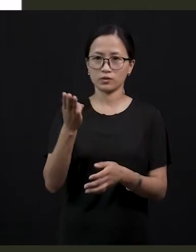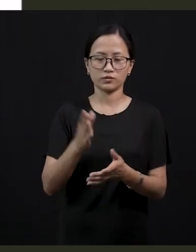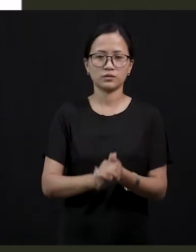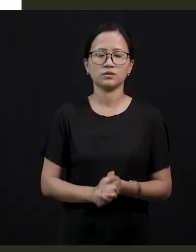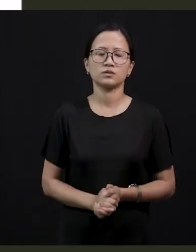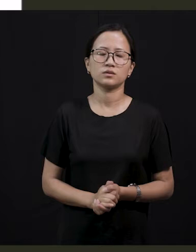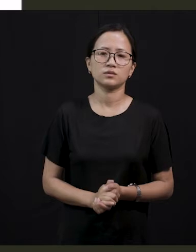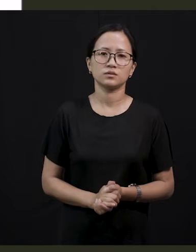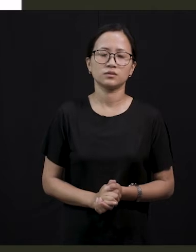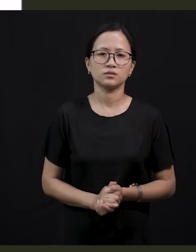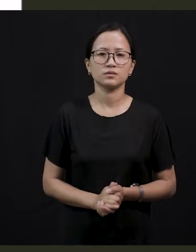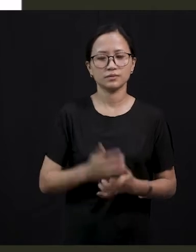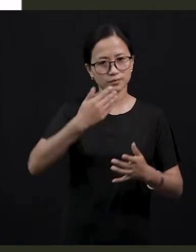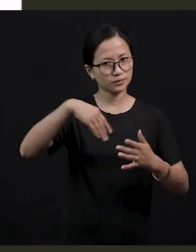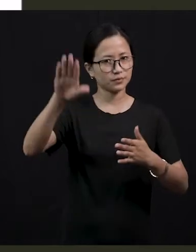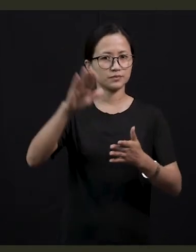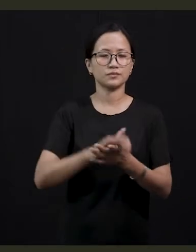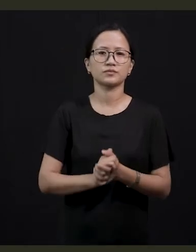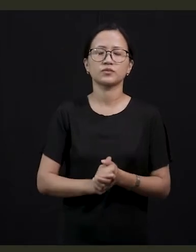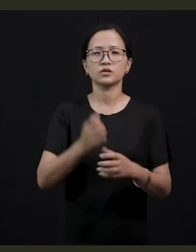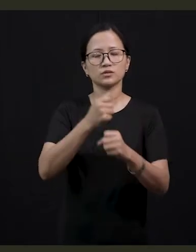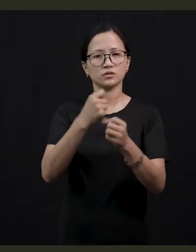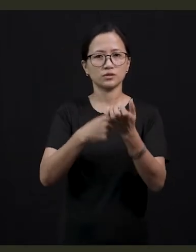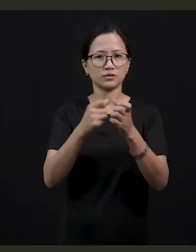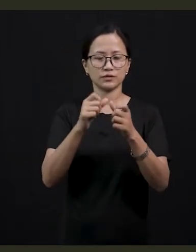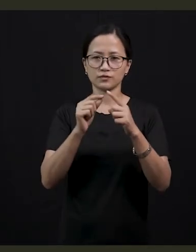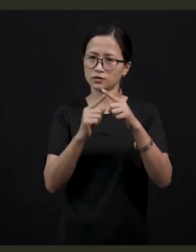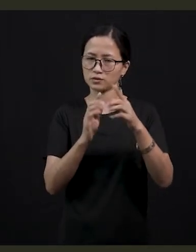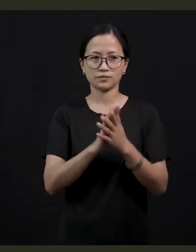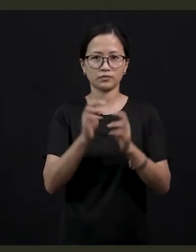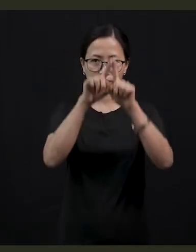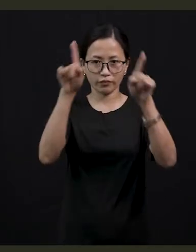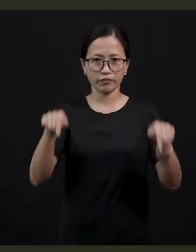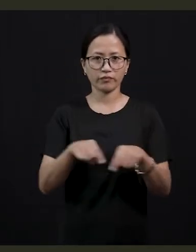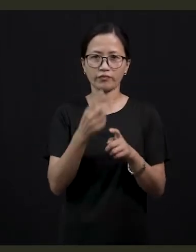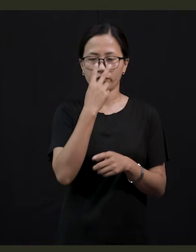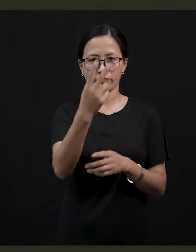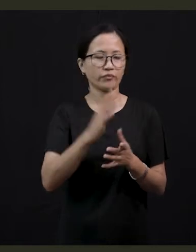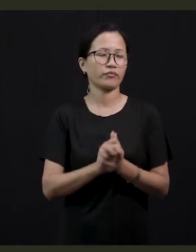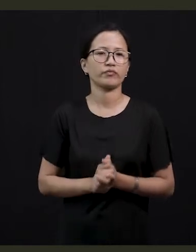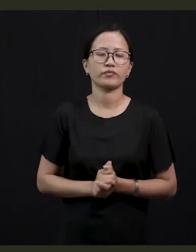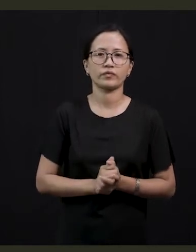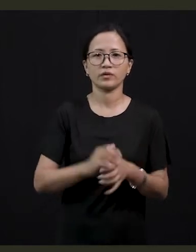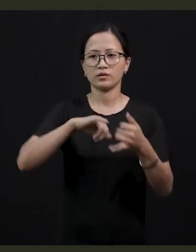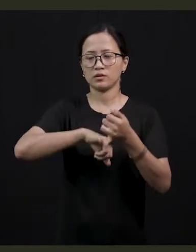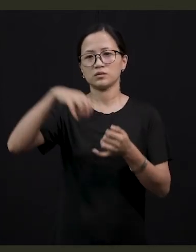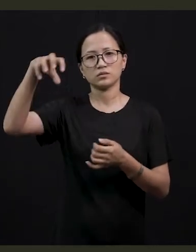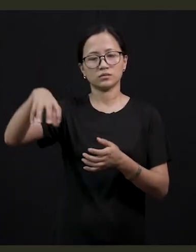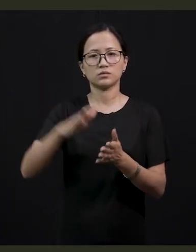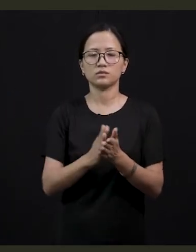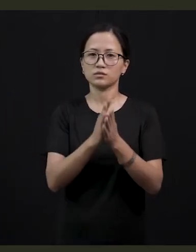executive. So now let's go on to the graph that I have for you. So as I explained, the state government